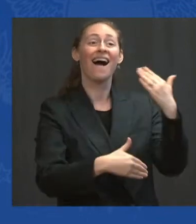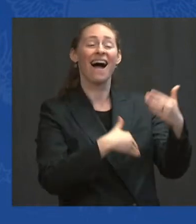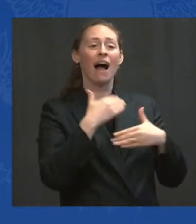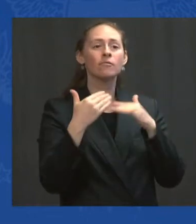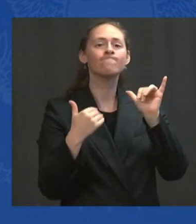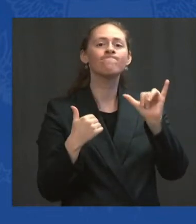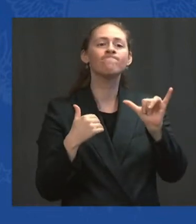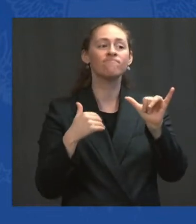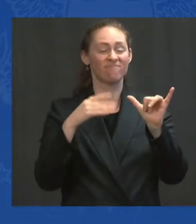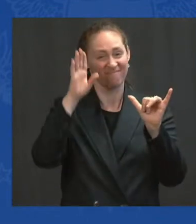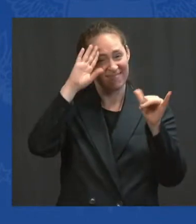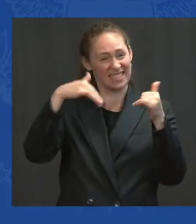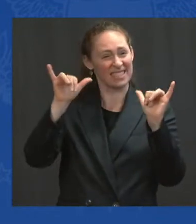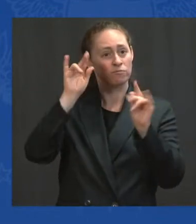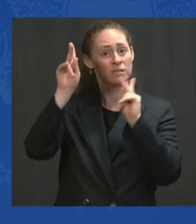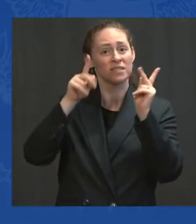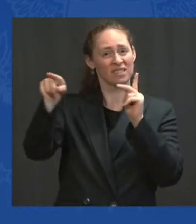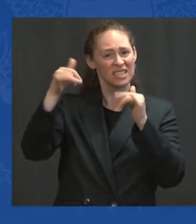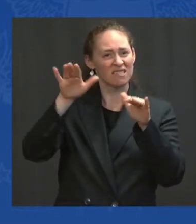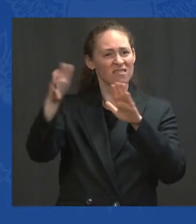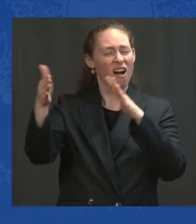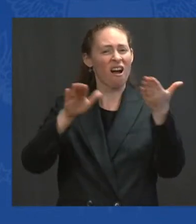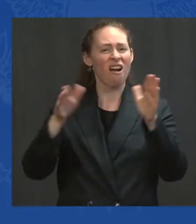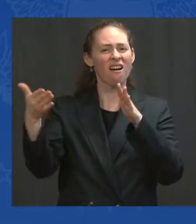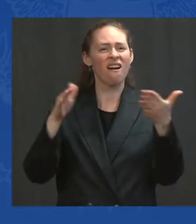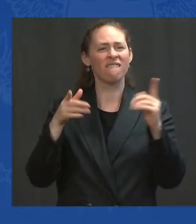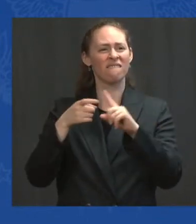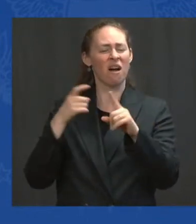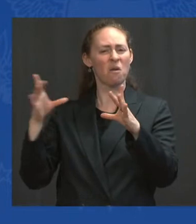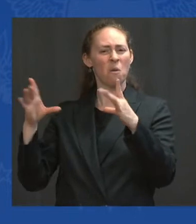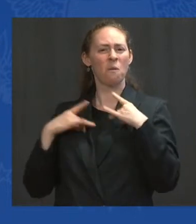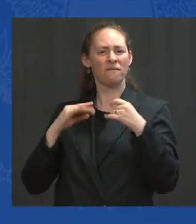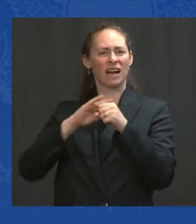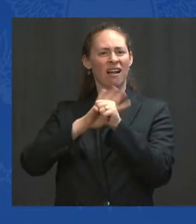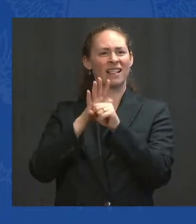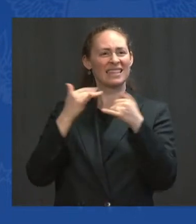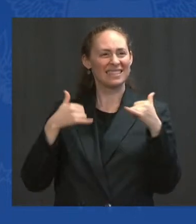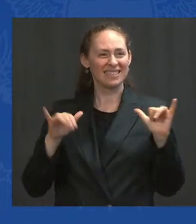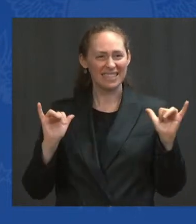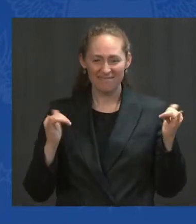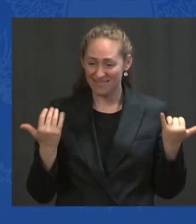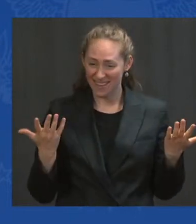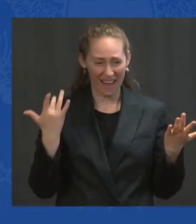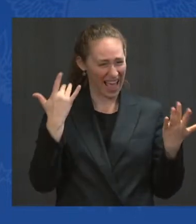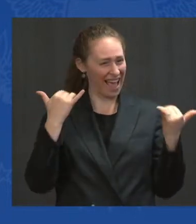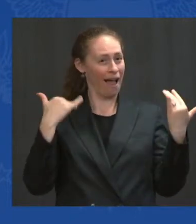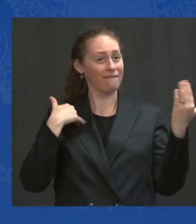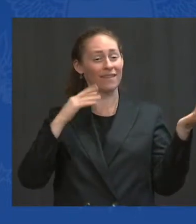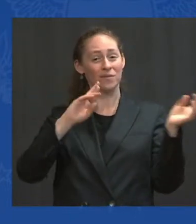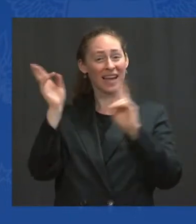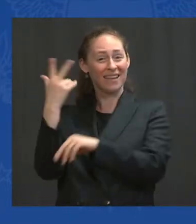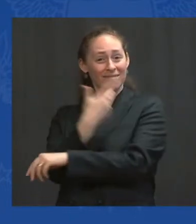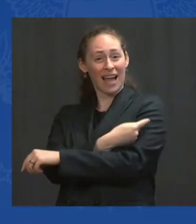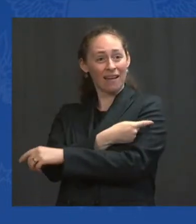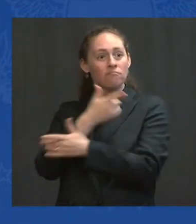this virus, which is especially tragic given at this point it is unnecessary and